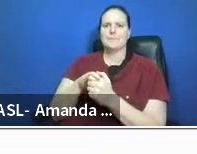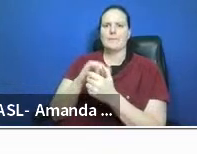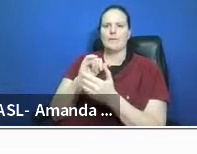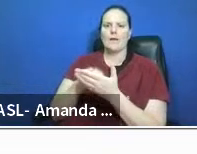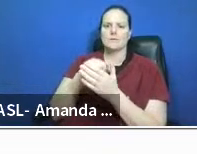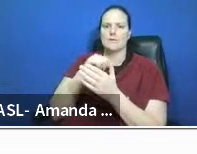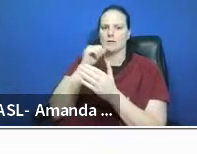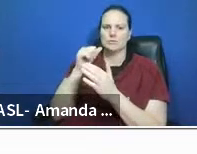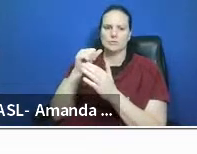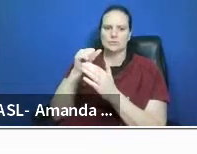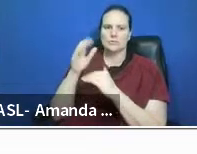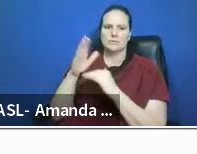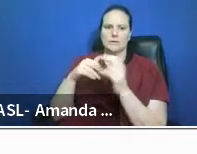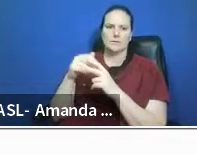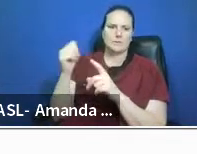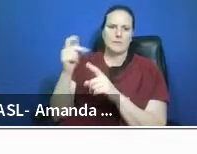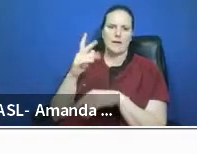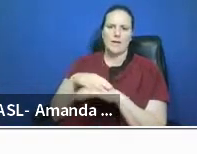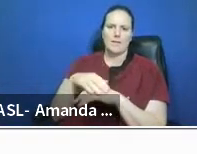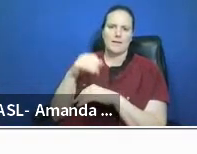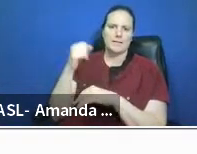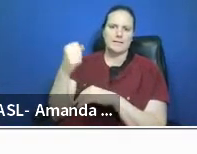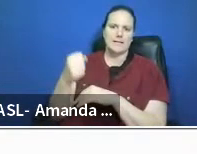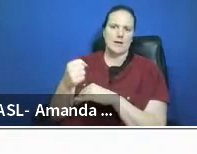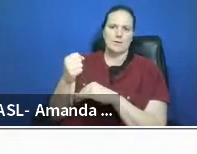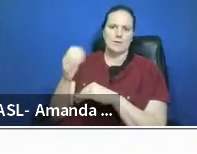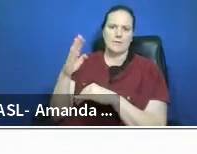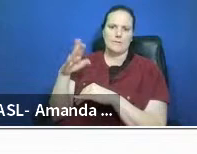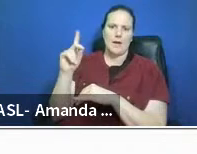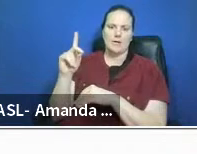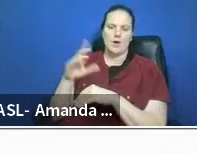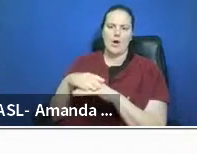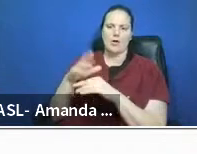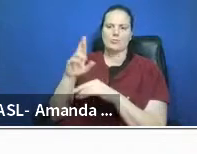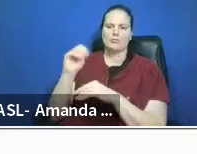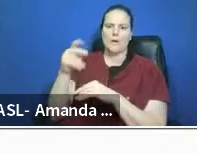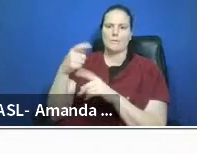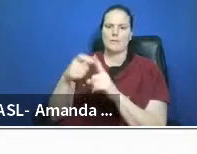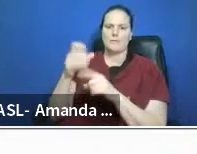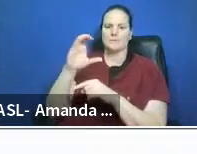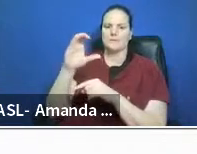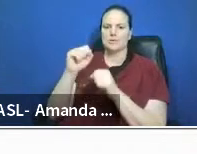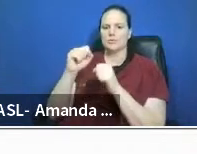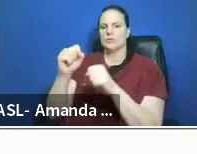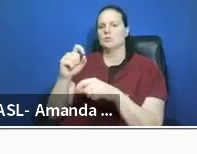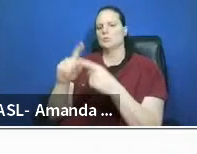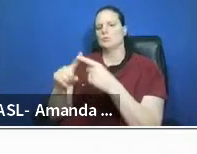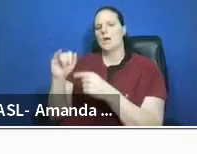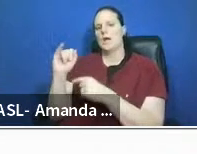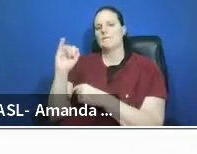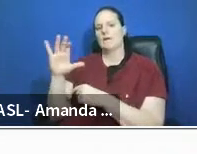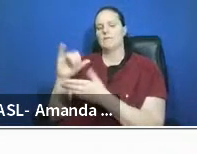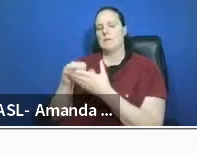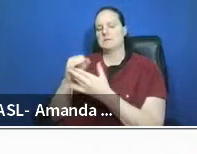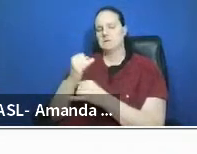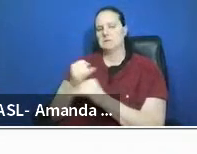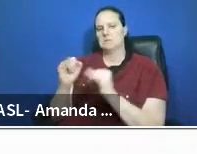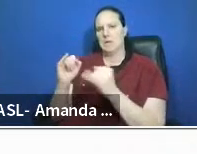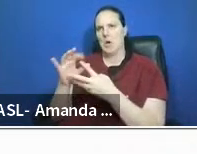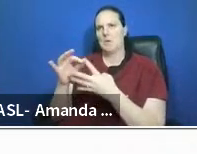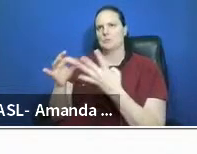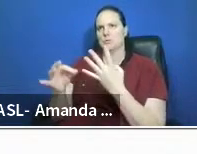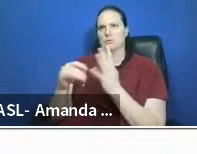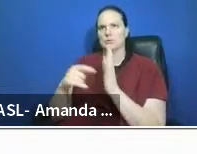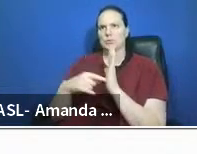back, as well as the southbound on-ramp from C Street to I-5. So those are independent options